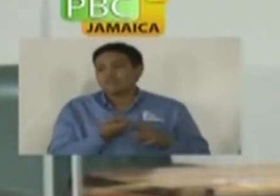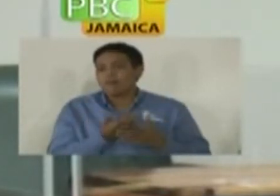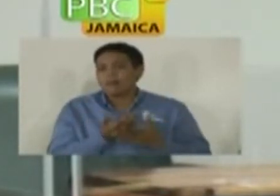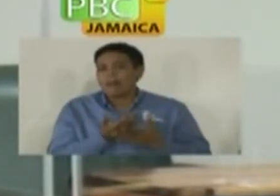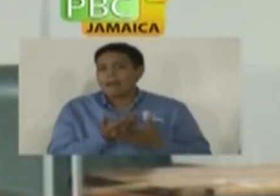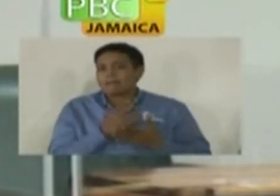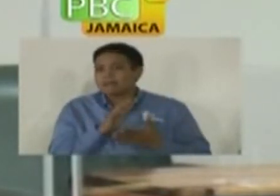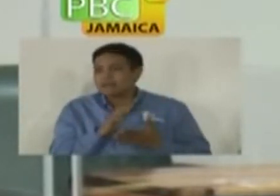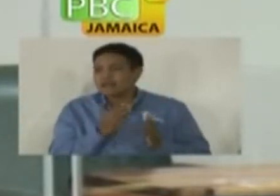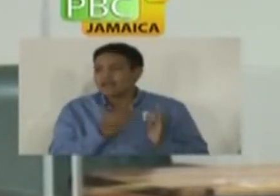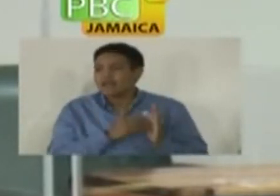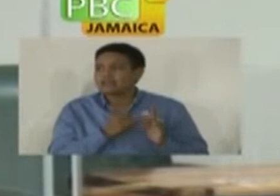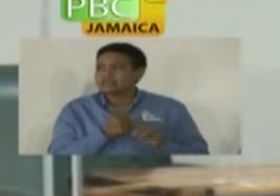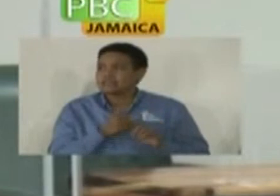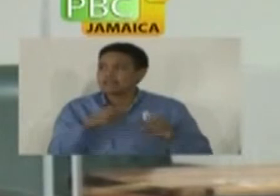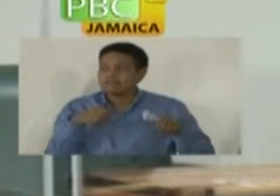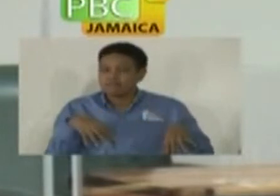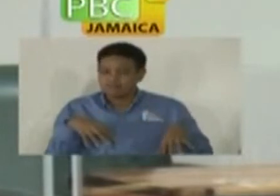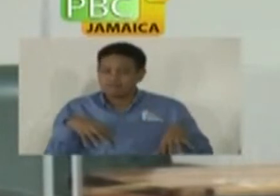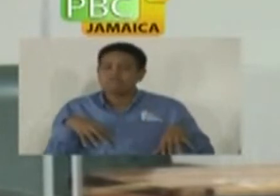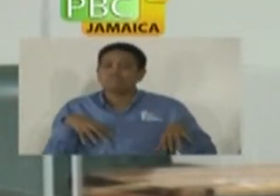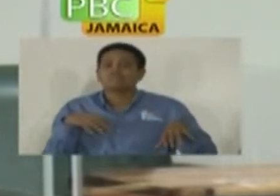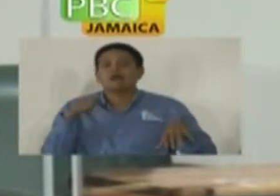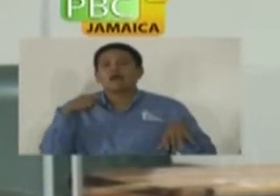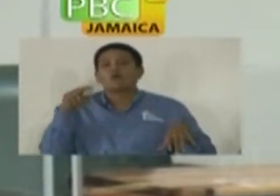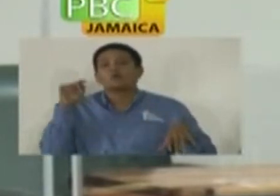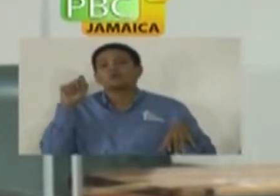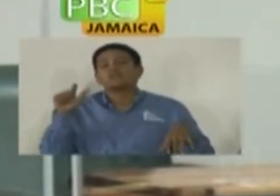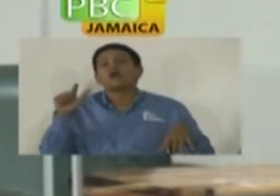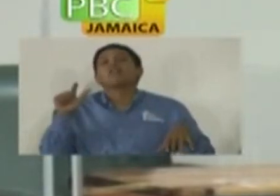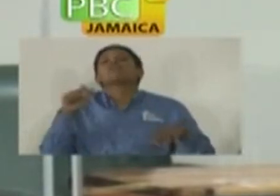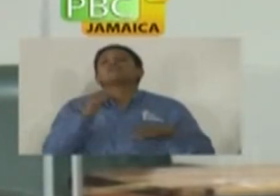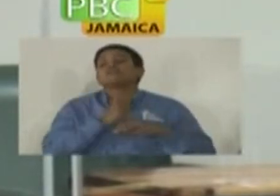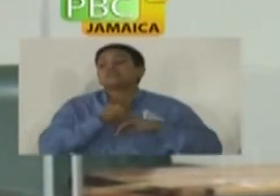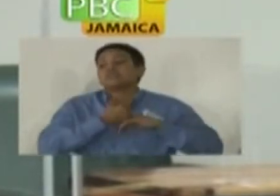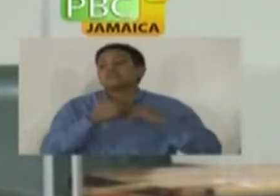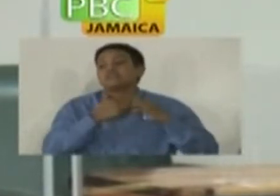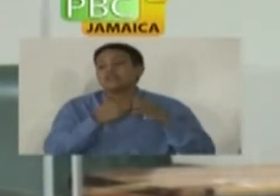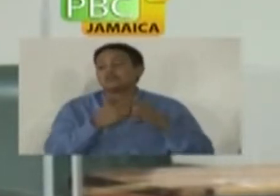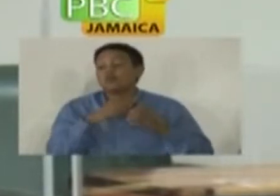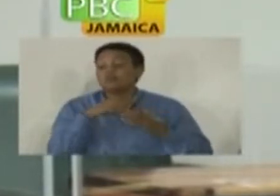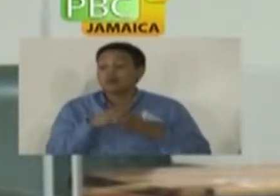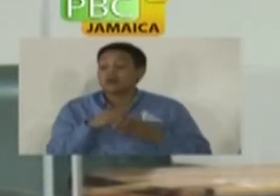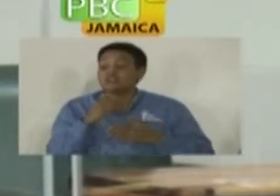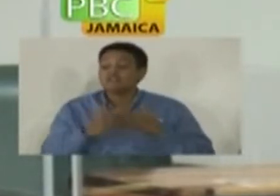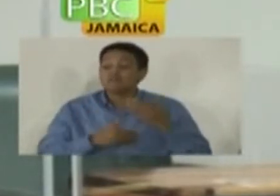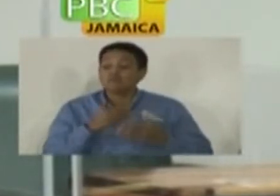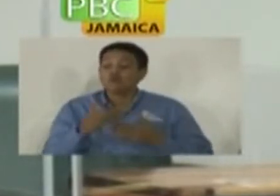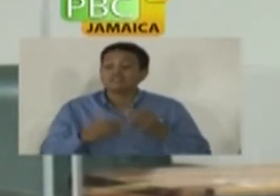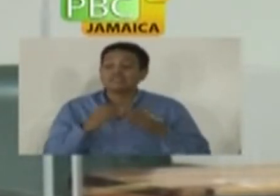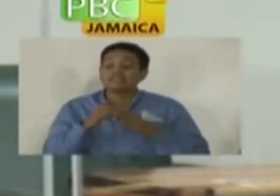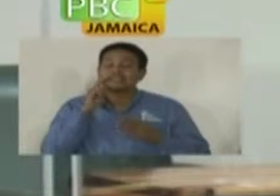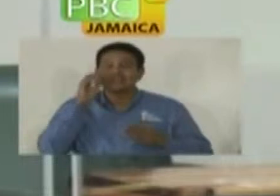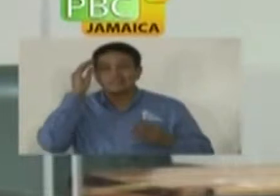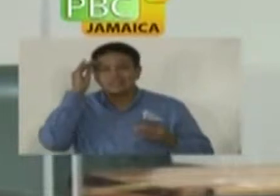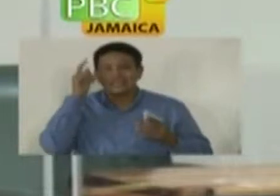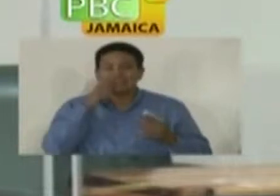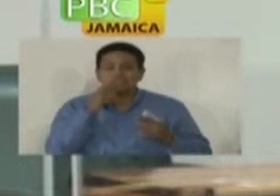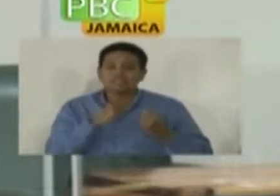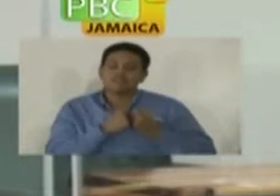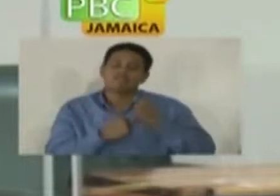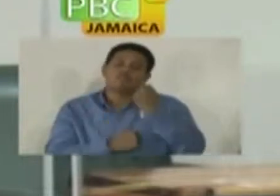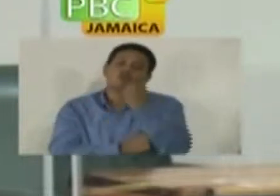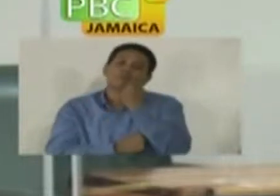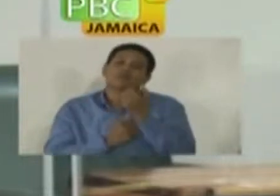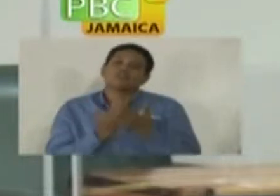appealing against an acquittal, formed part of the due process in the narrow sense as a